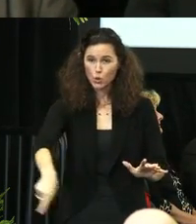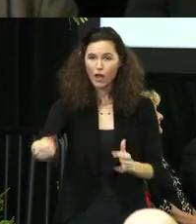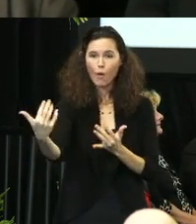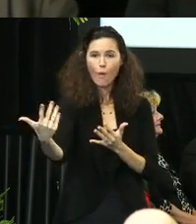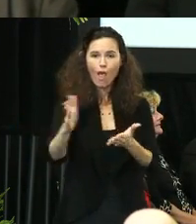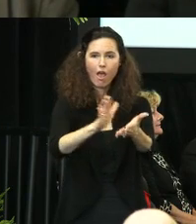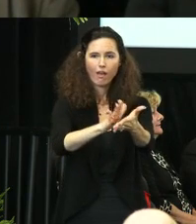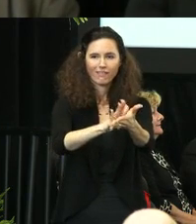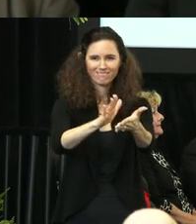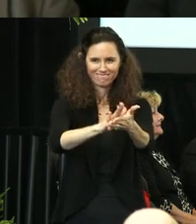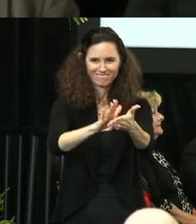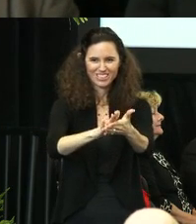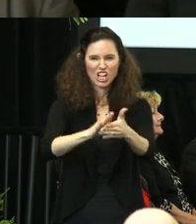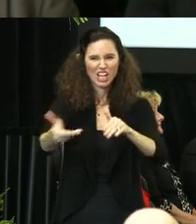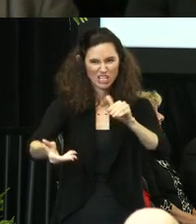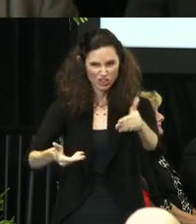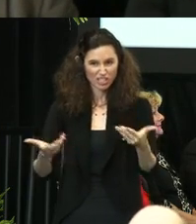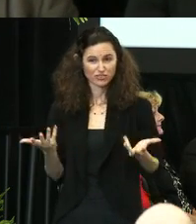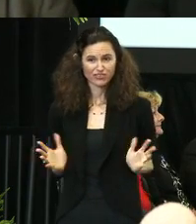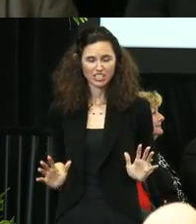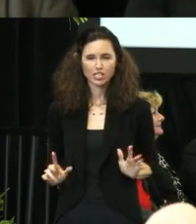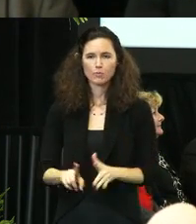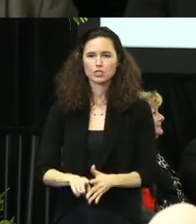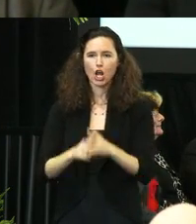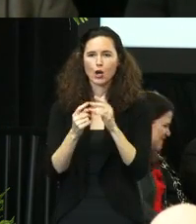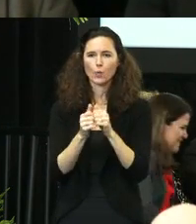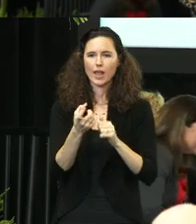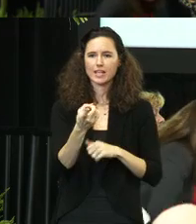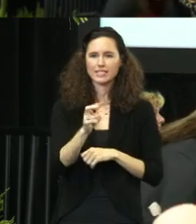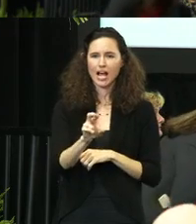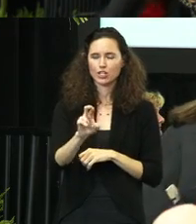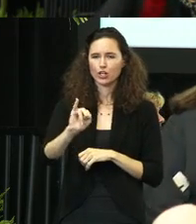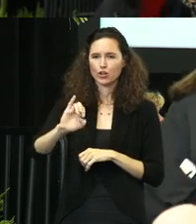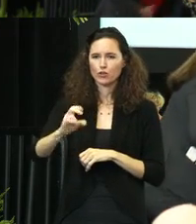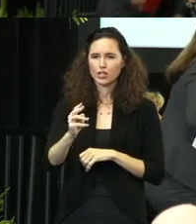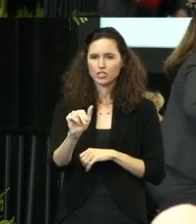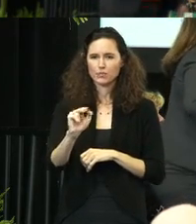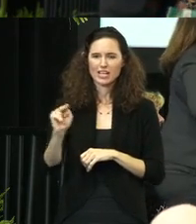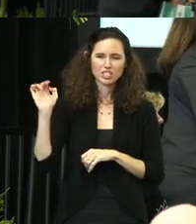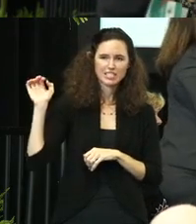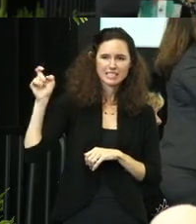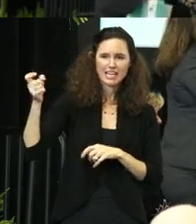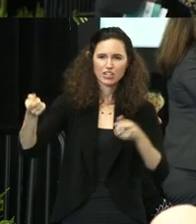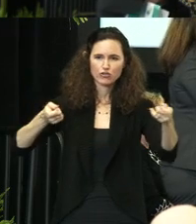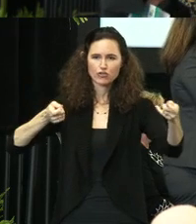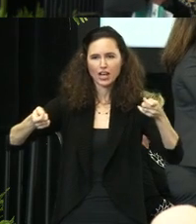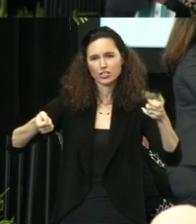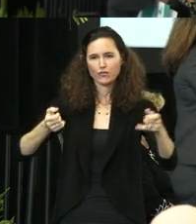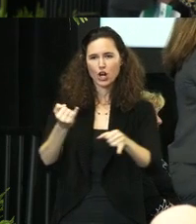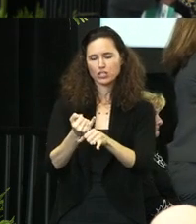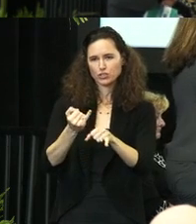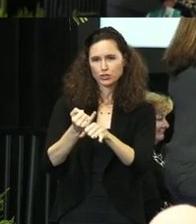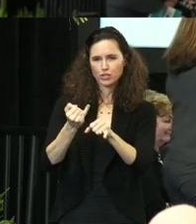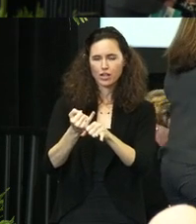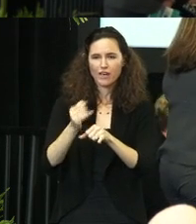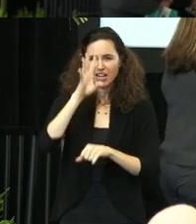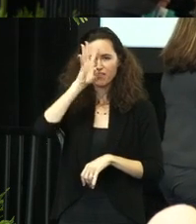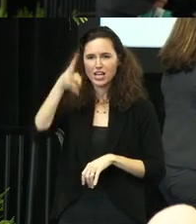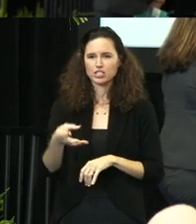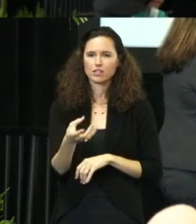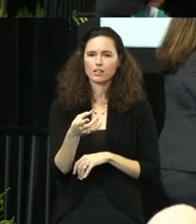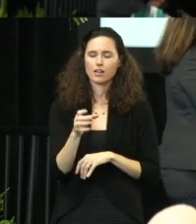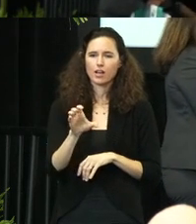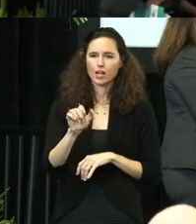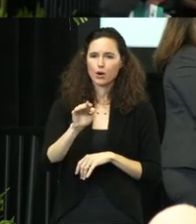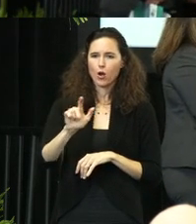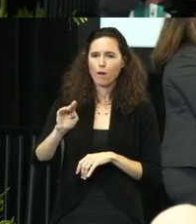completed introductions. Let me start with Dr. Erin Richmond, Executive Director for Institutional Innovation, Dr. Maggie